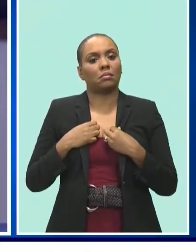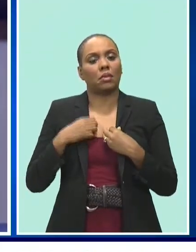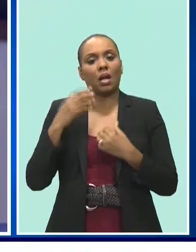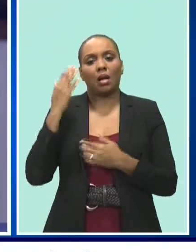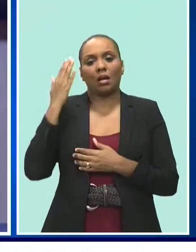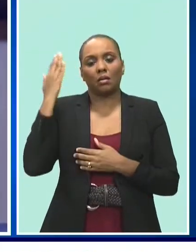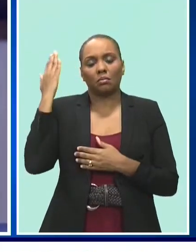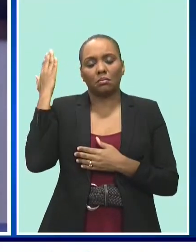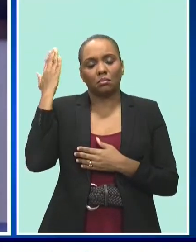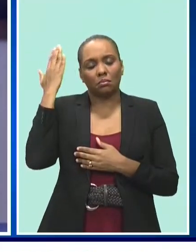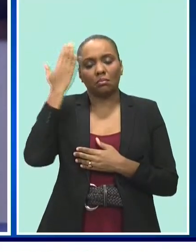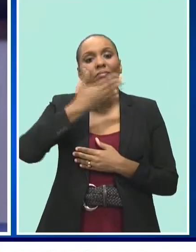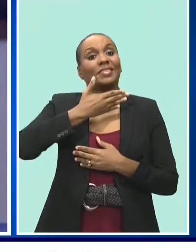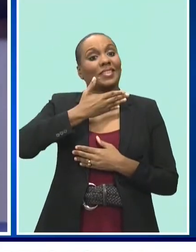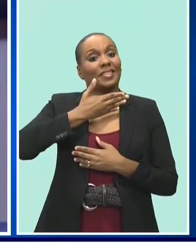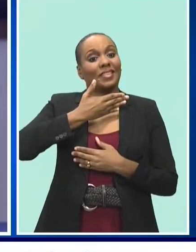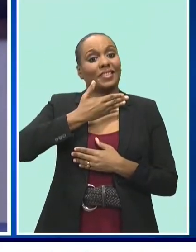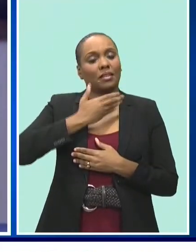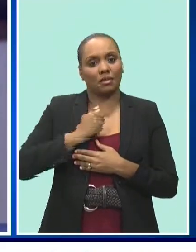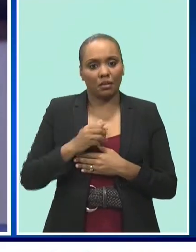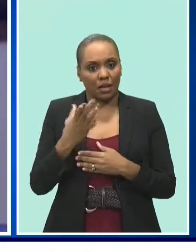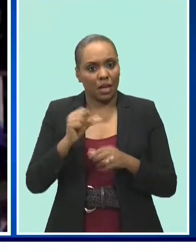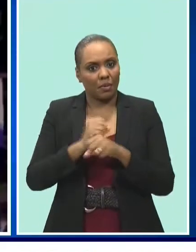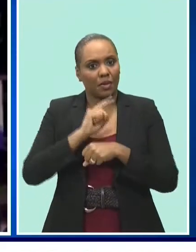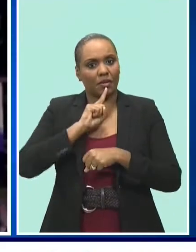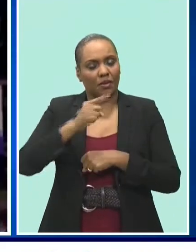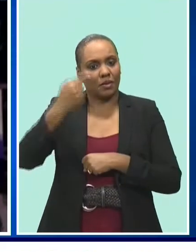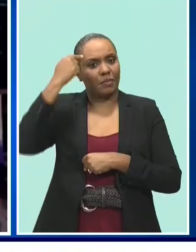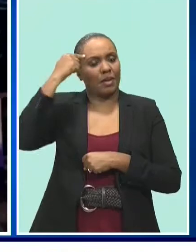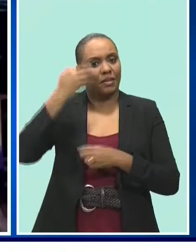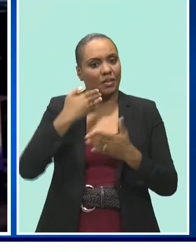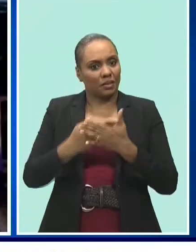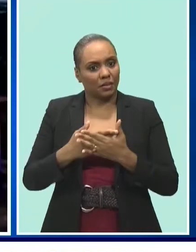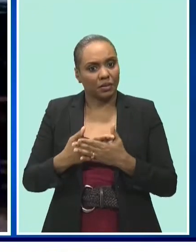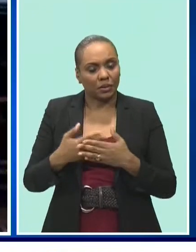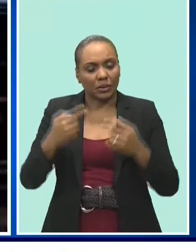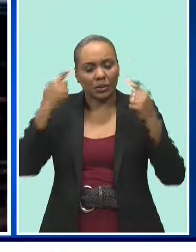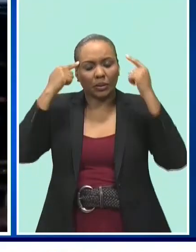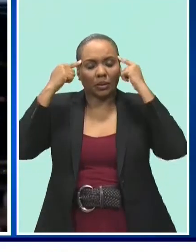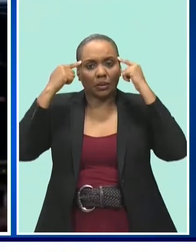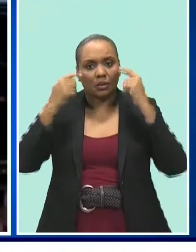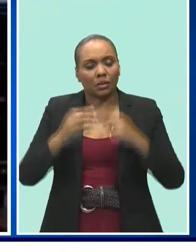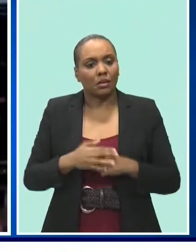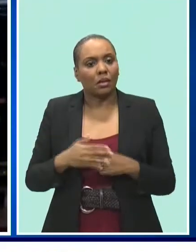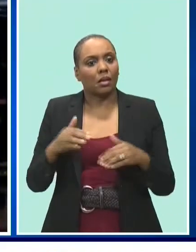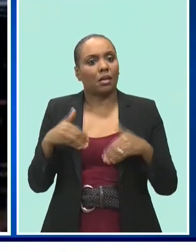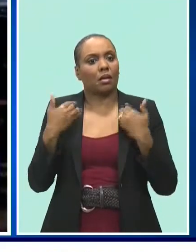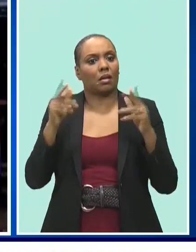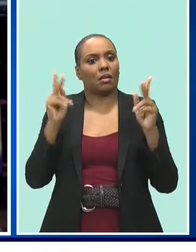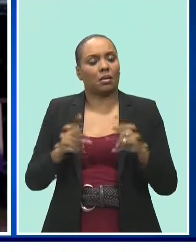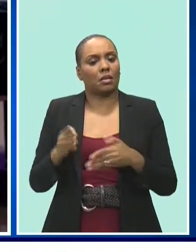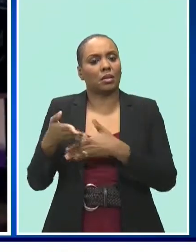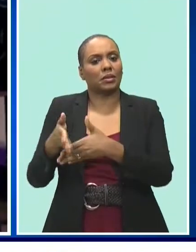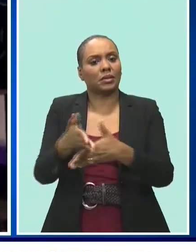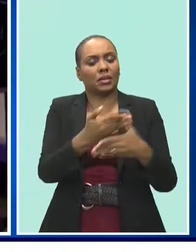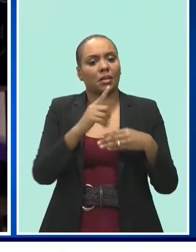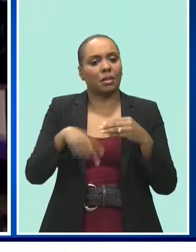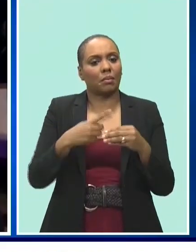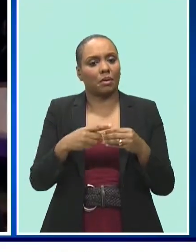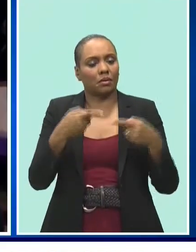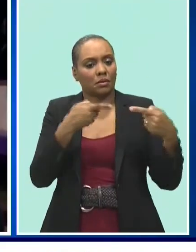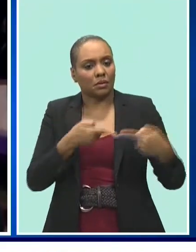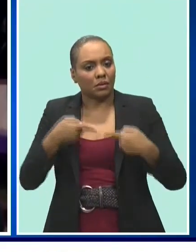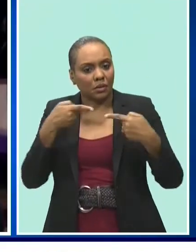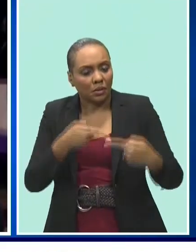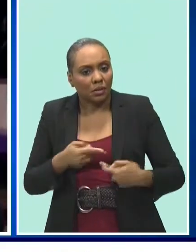pads, or, you know, put your mind in a gear. A young entrepreneur who shared the story of his struggles was offered some comforting words